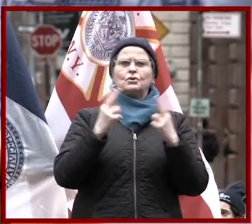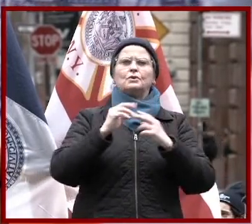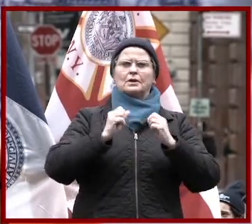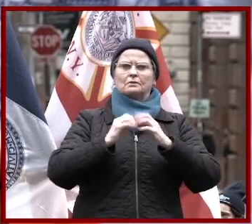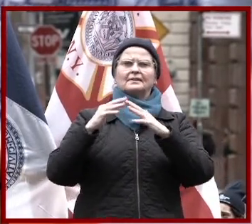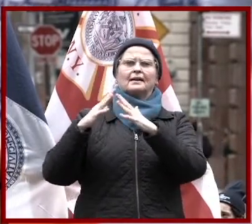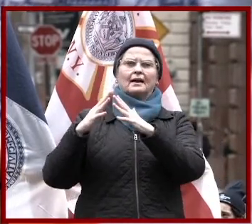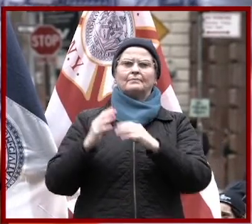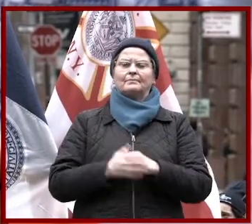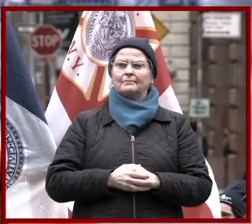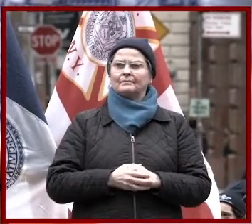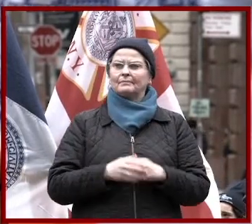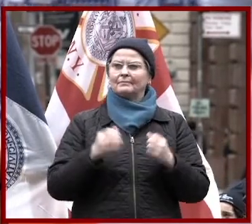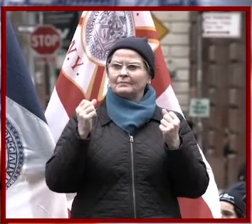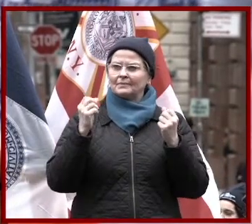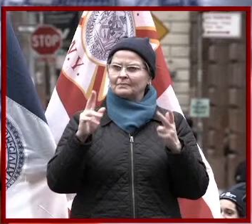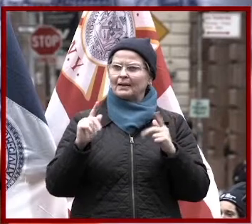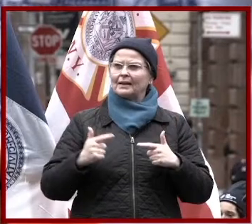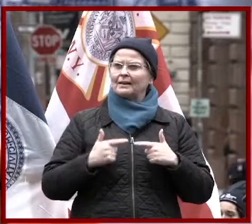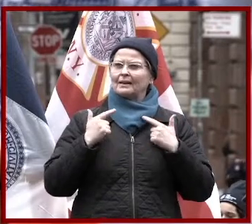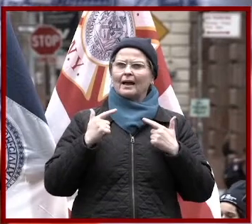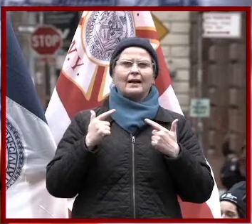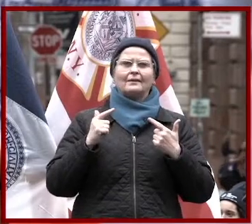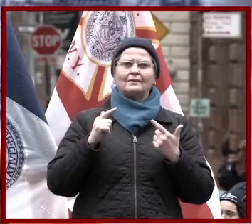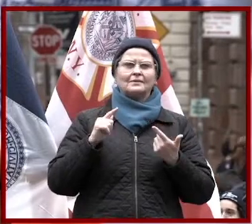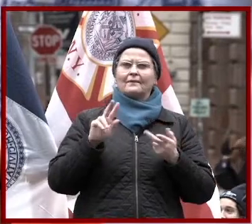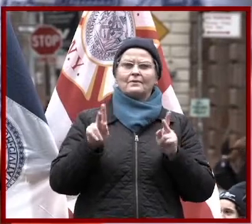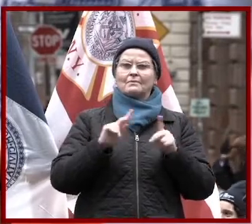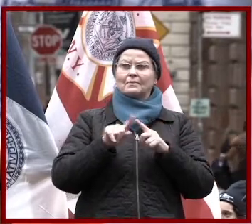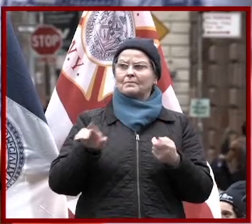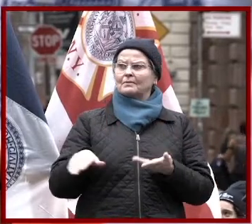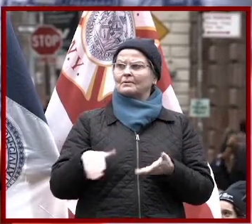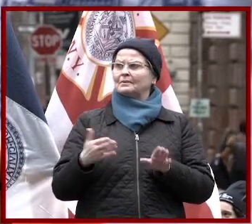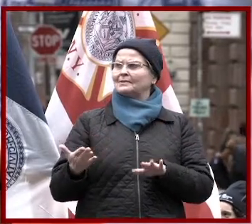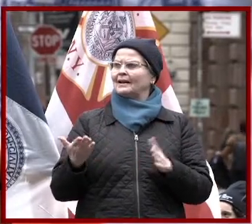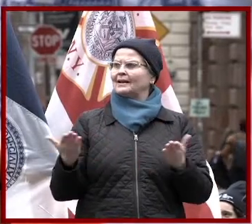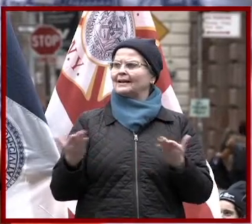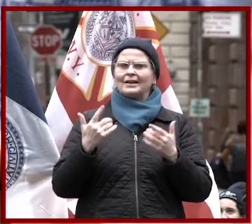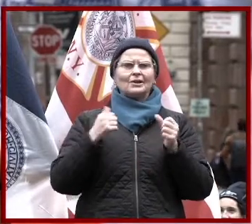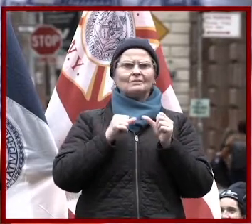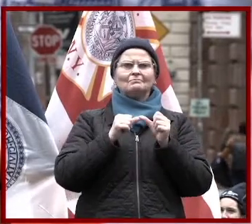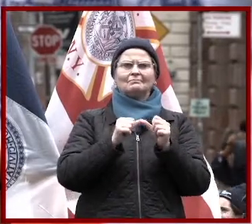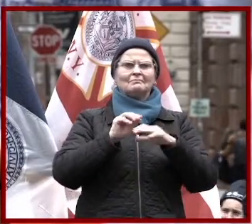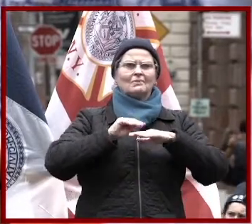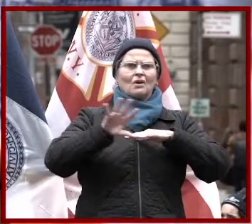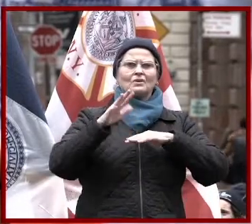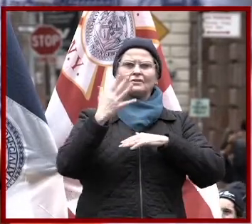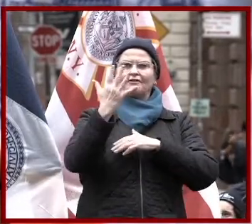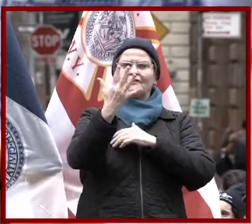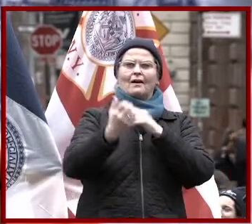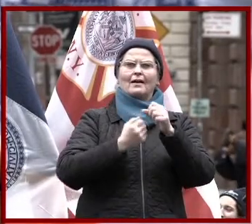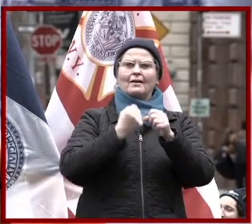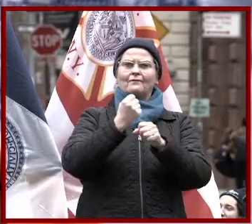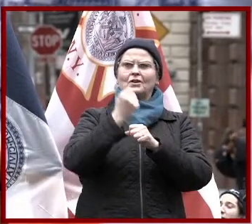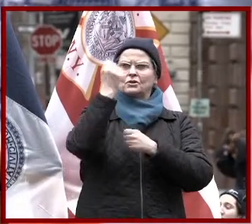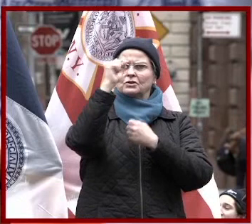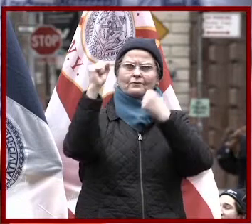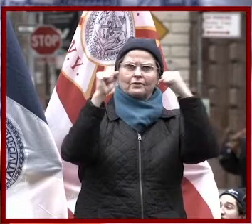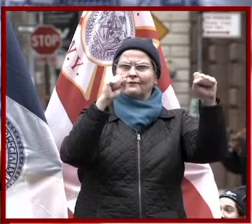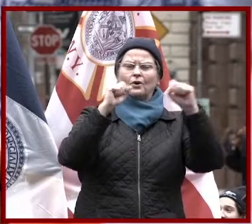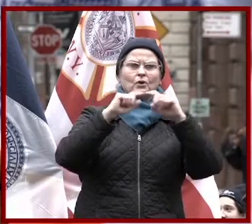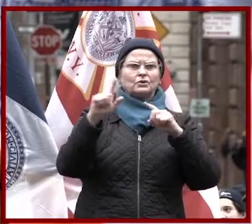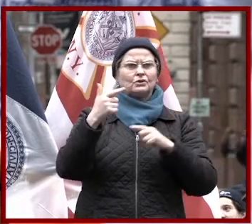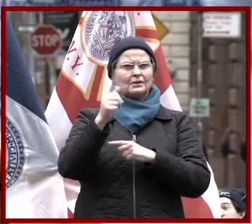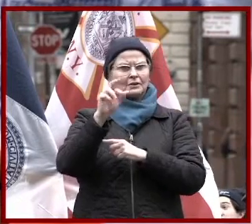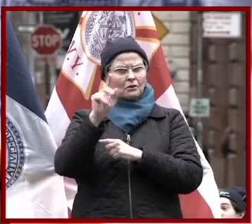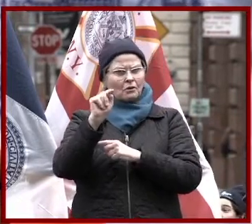lives in this tragedy sparked 5 years of revolt that transformed the garment industry into one of the best organized